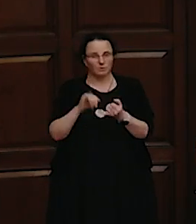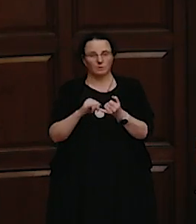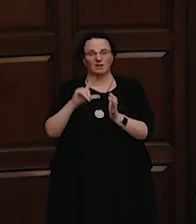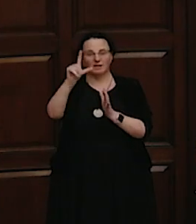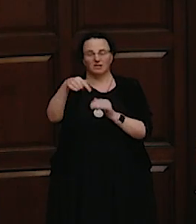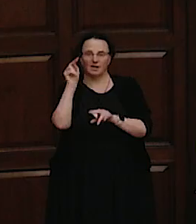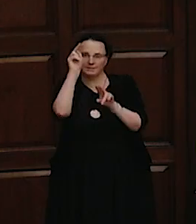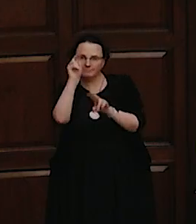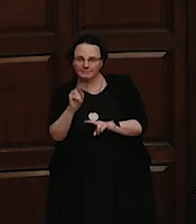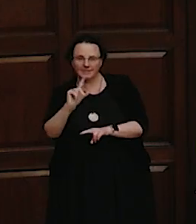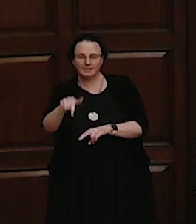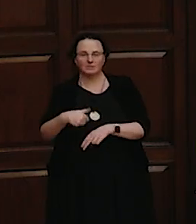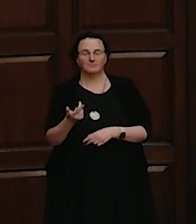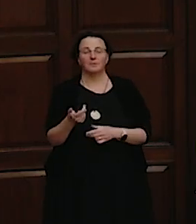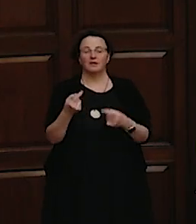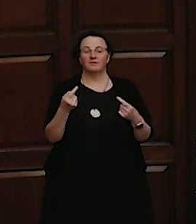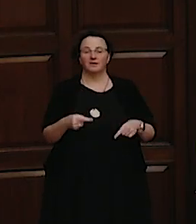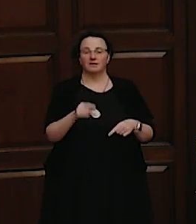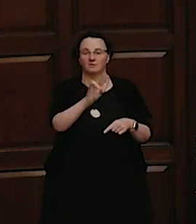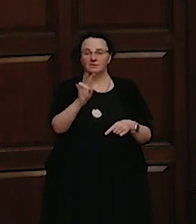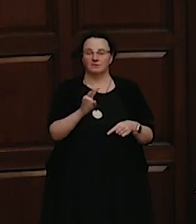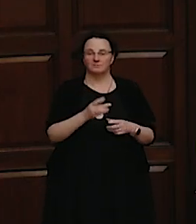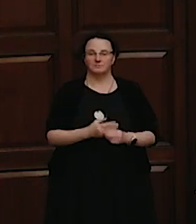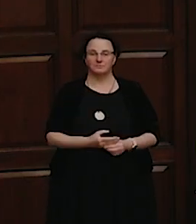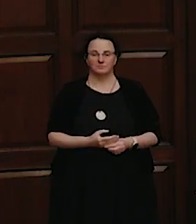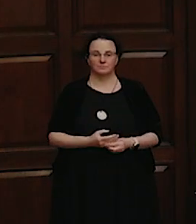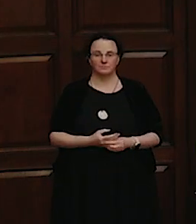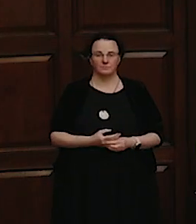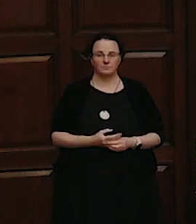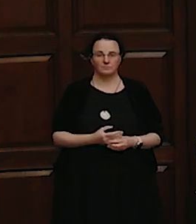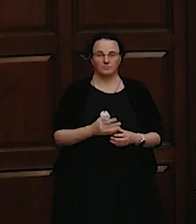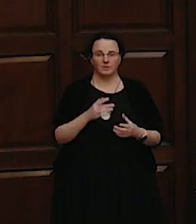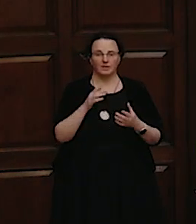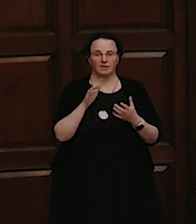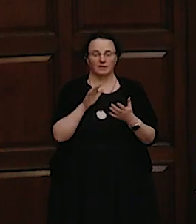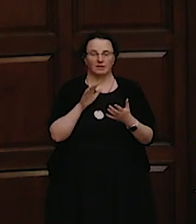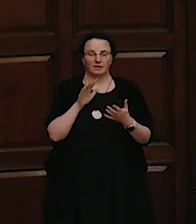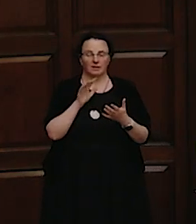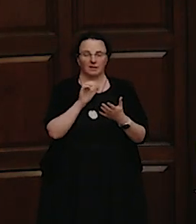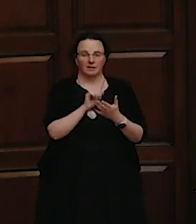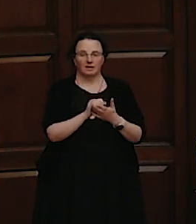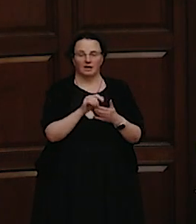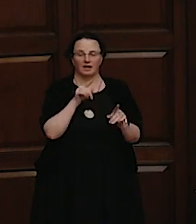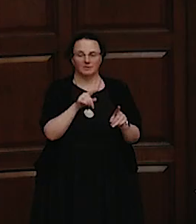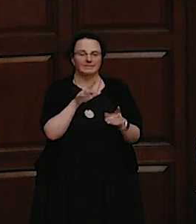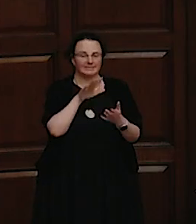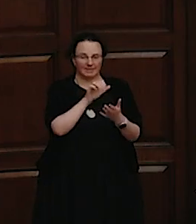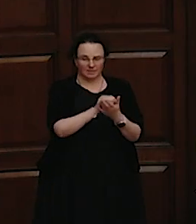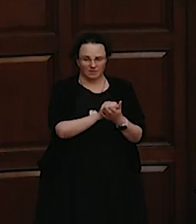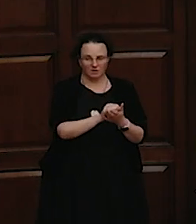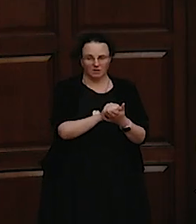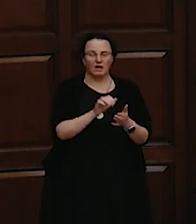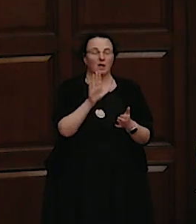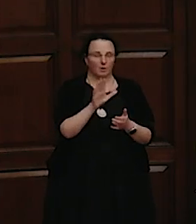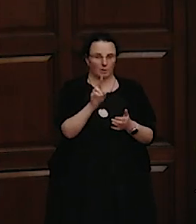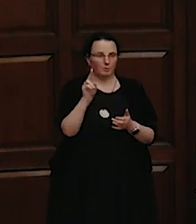later date. Sorry, final question at the back. So I was diagnosed with both. I know you were saying technically they're not related, or do you have the two?